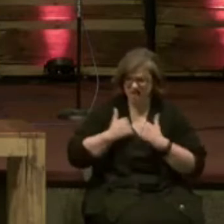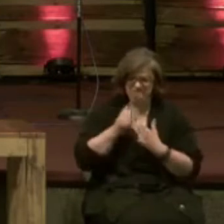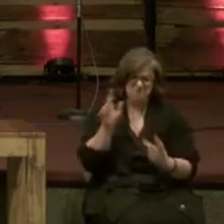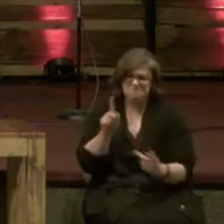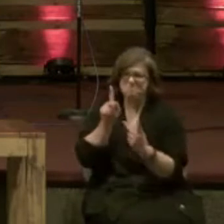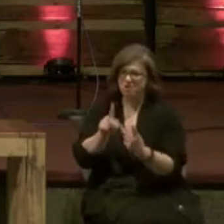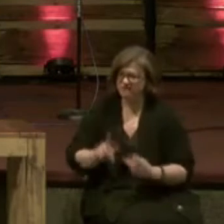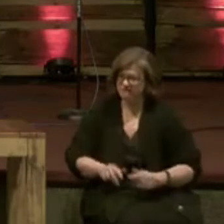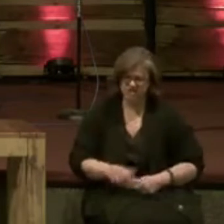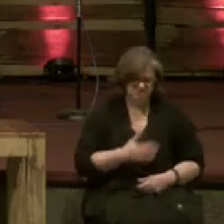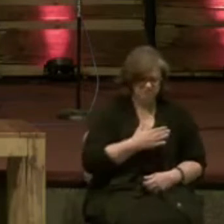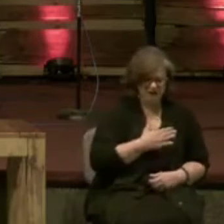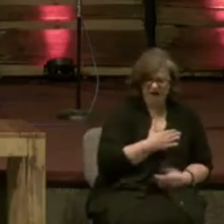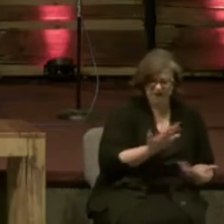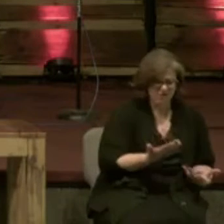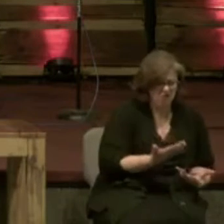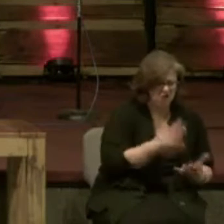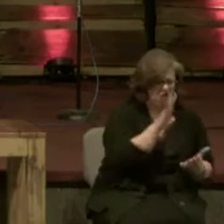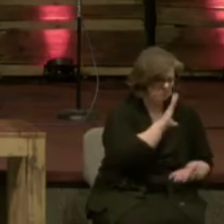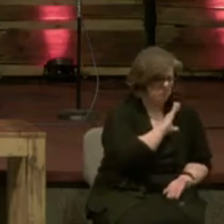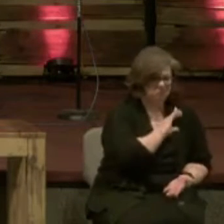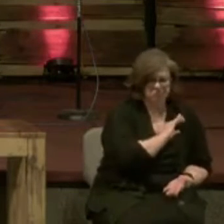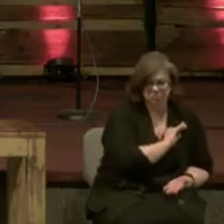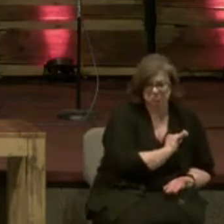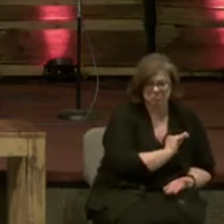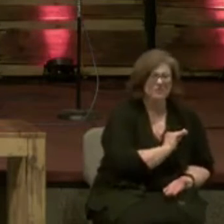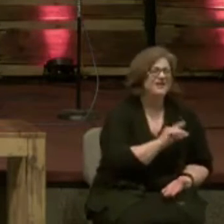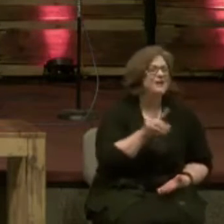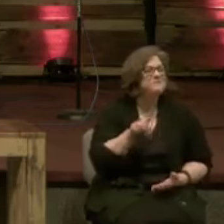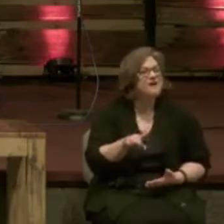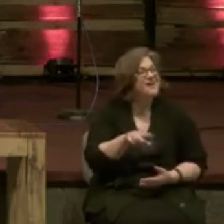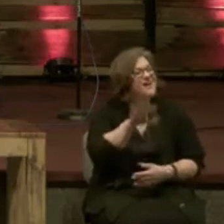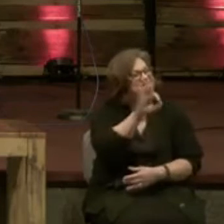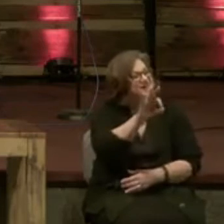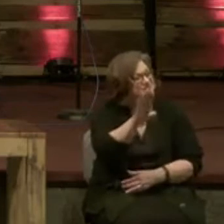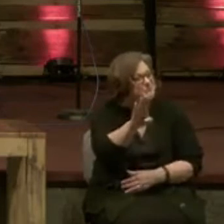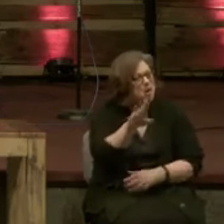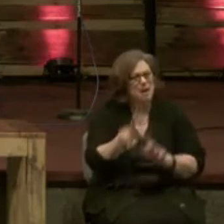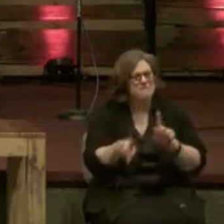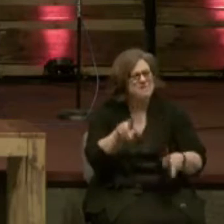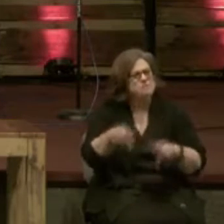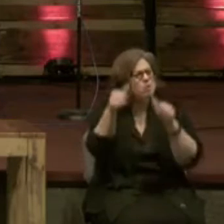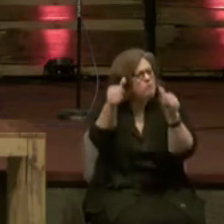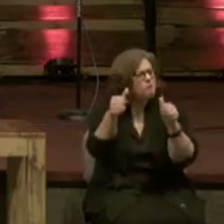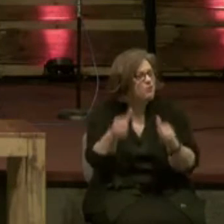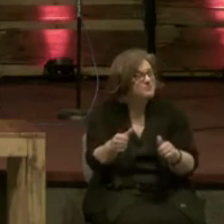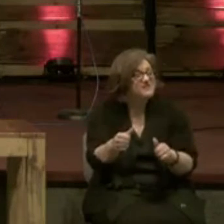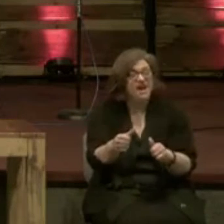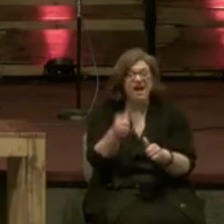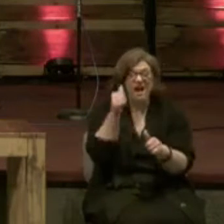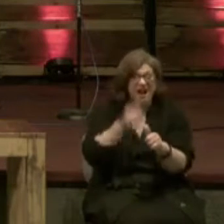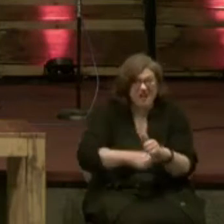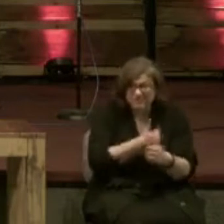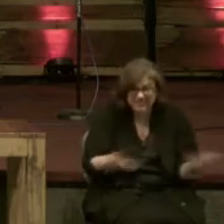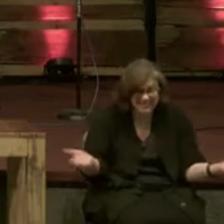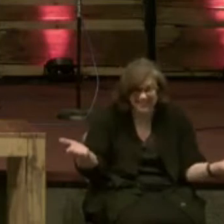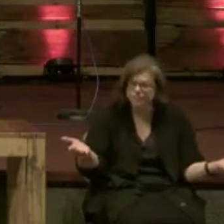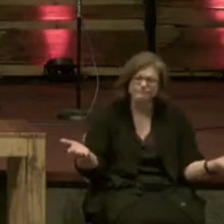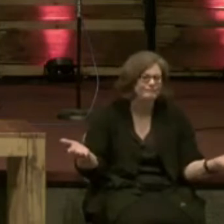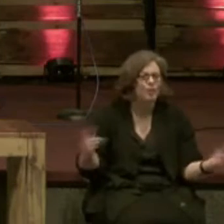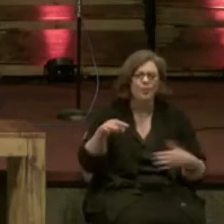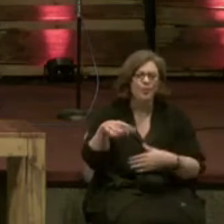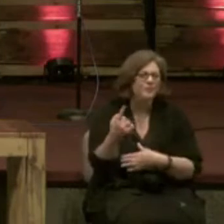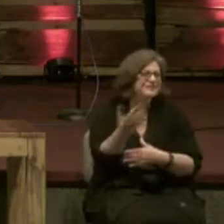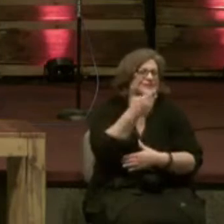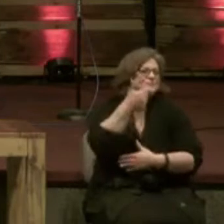Their best experiences. They're sharing something that's a highlight. They're not sharing everything with us, and so we're comparing our lives to their